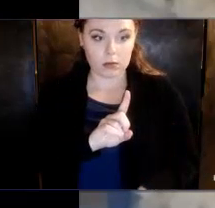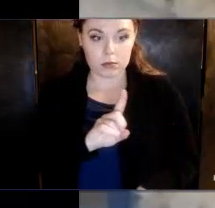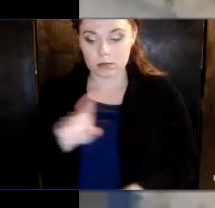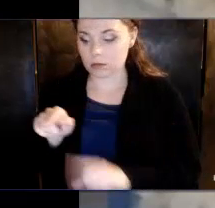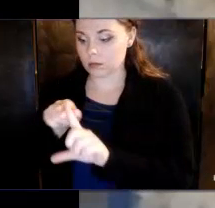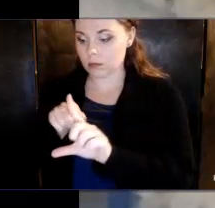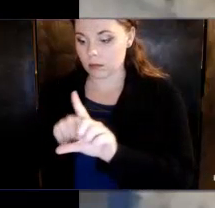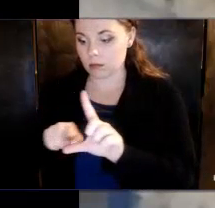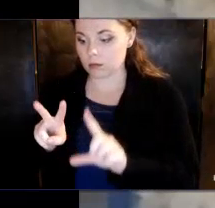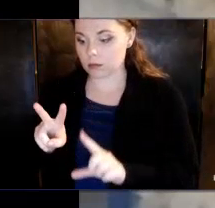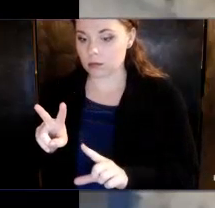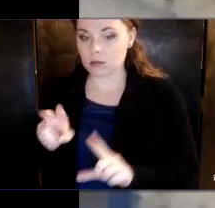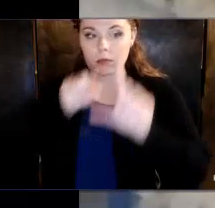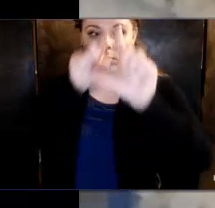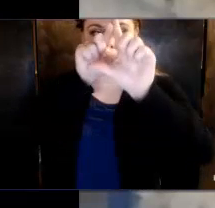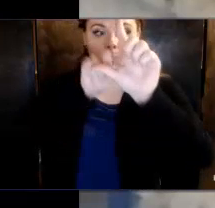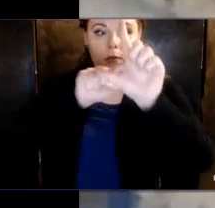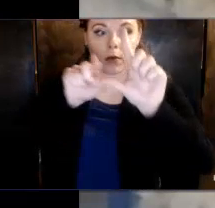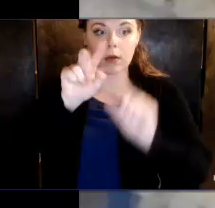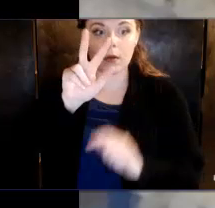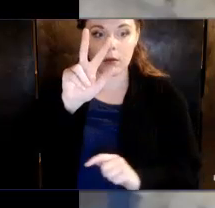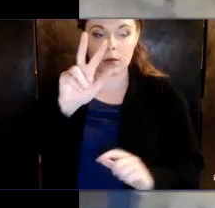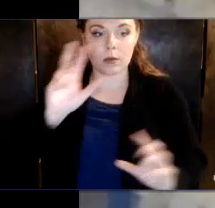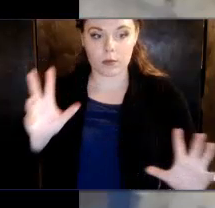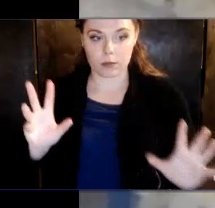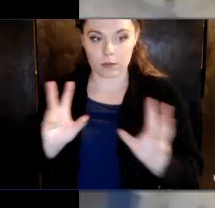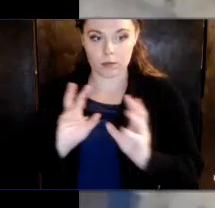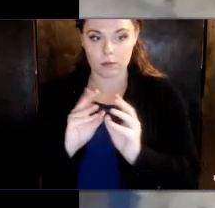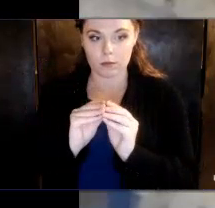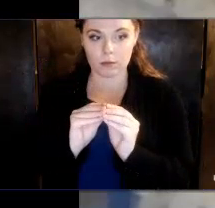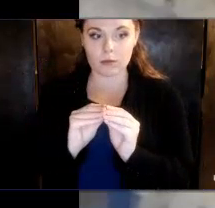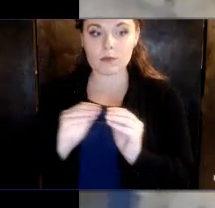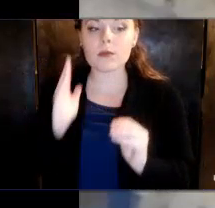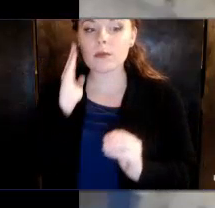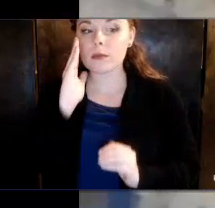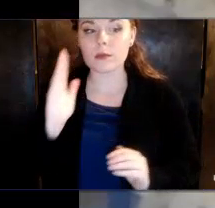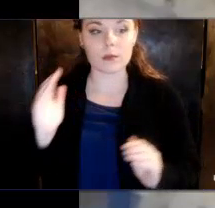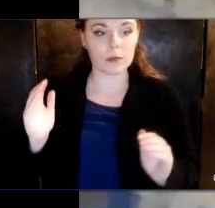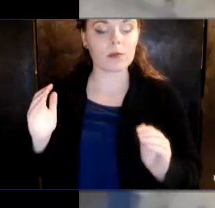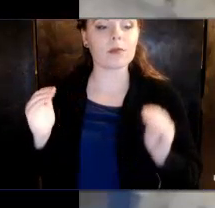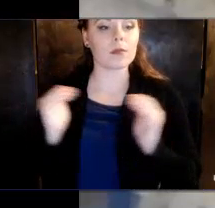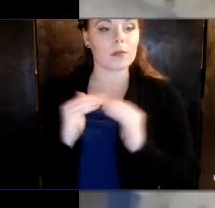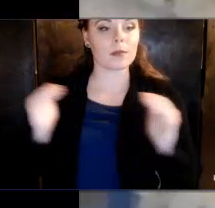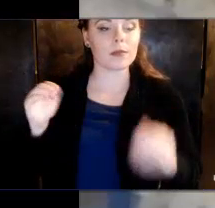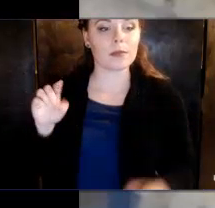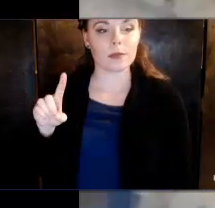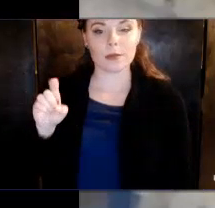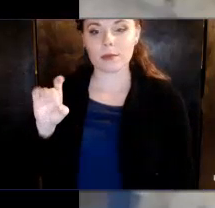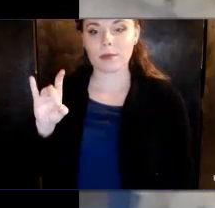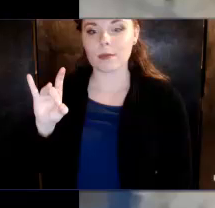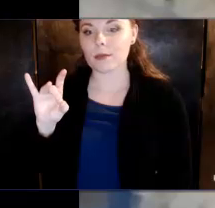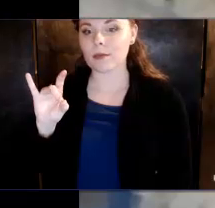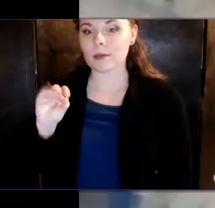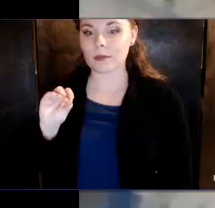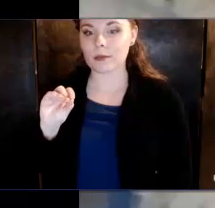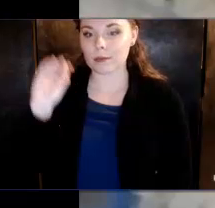1 plus angle 2 plus angle 3, it's going to give me